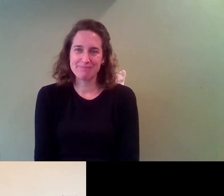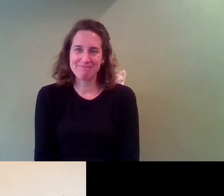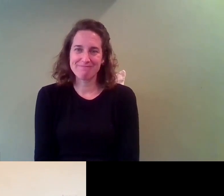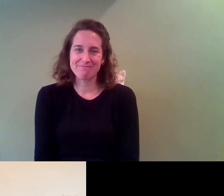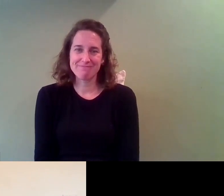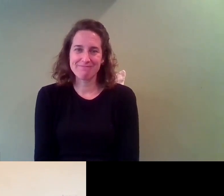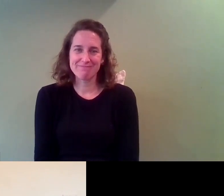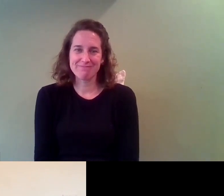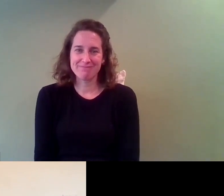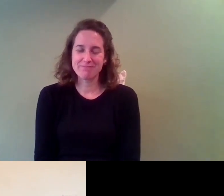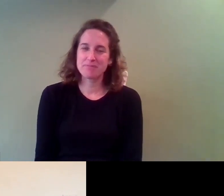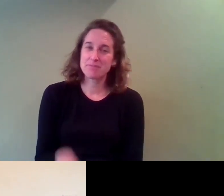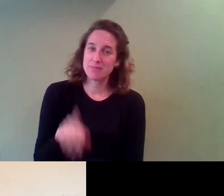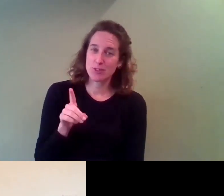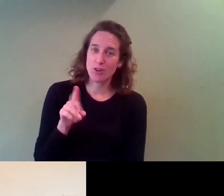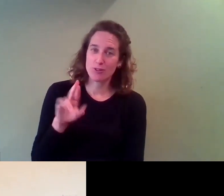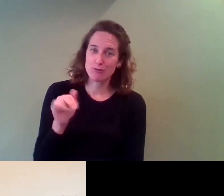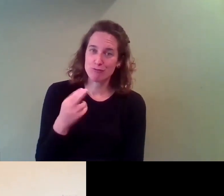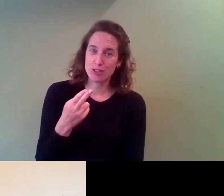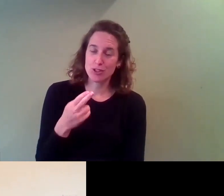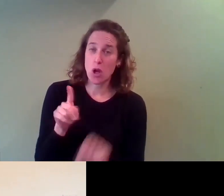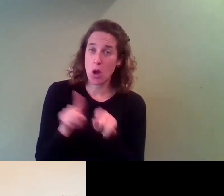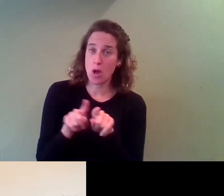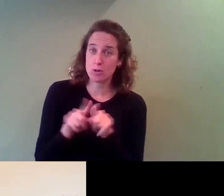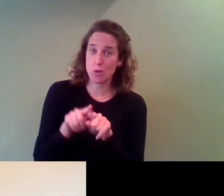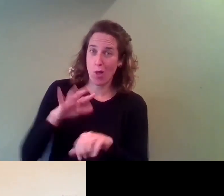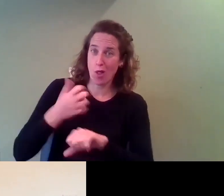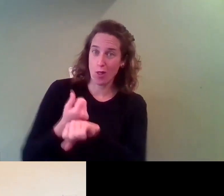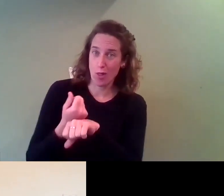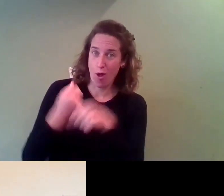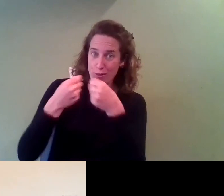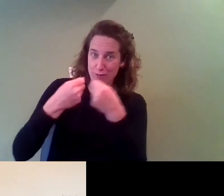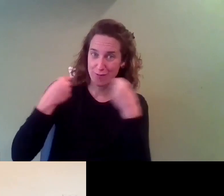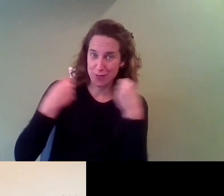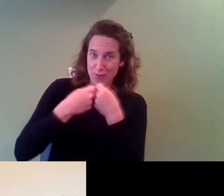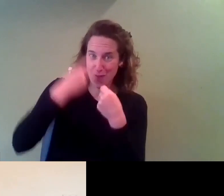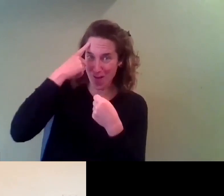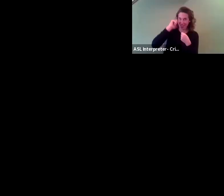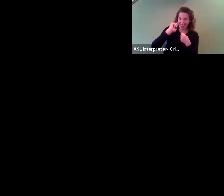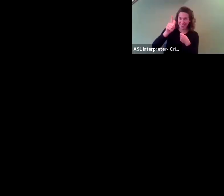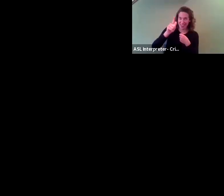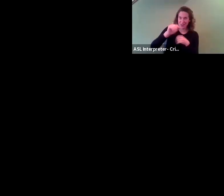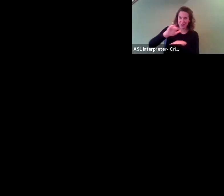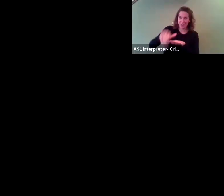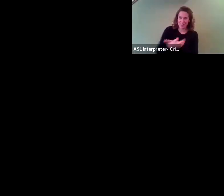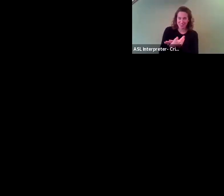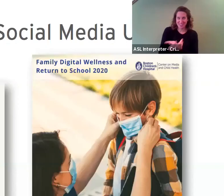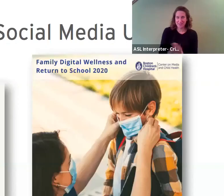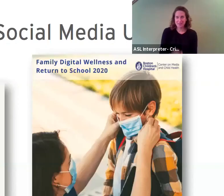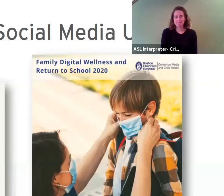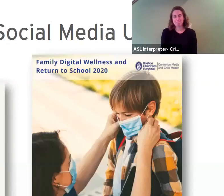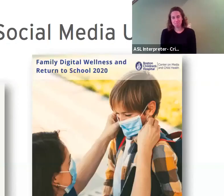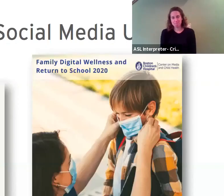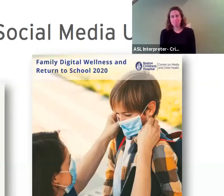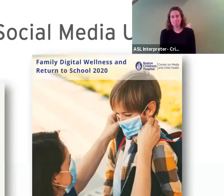fantastic. And you may have to lock the fridge for after hours foraging. That's great.